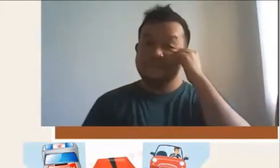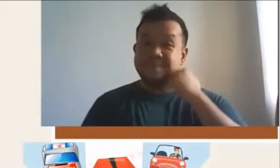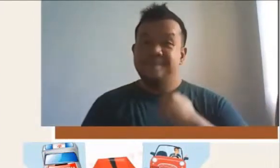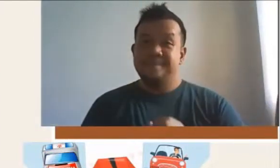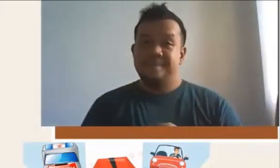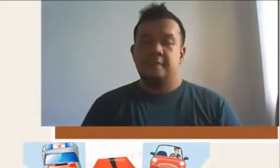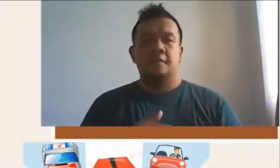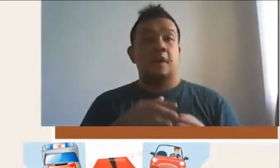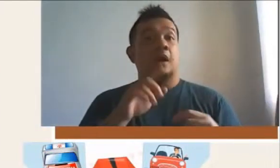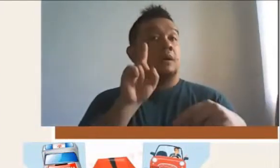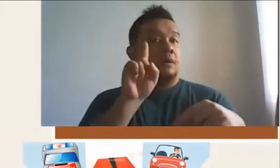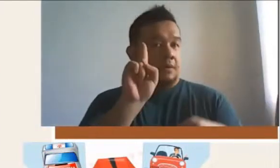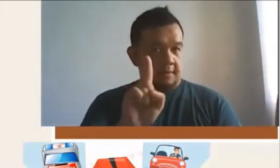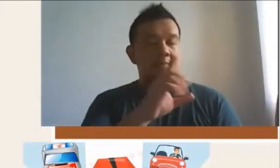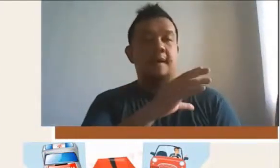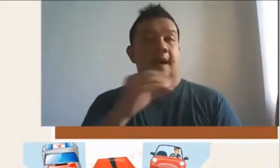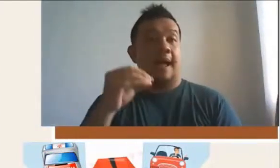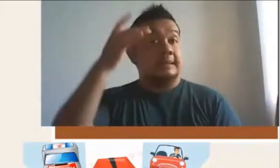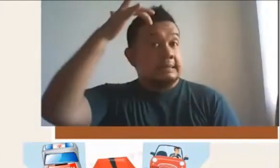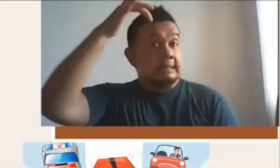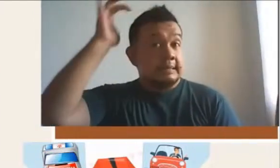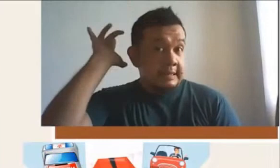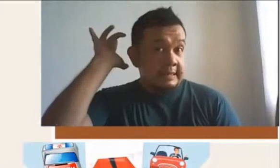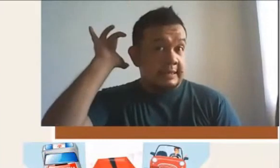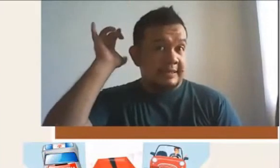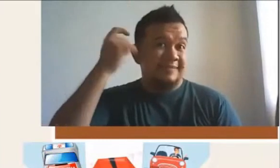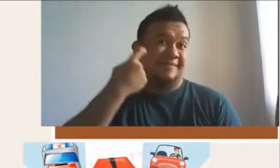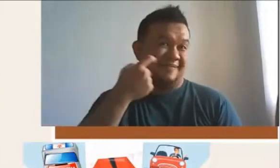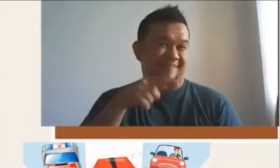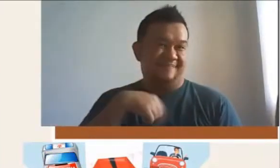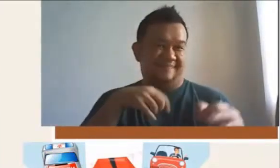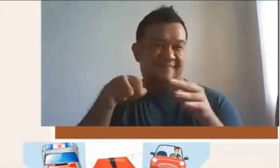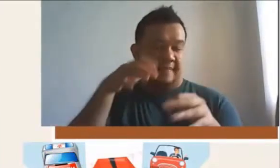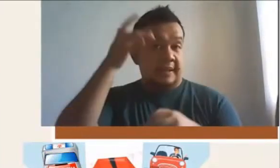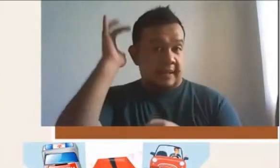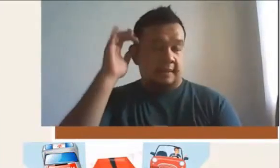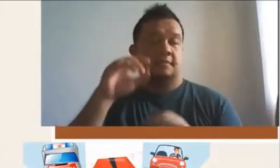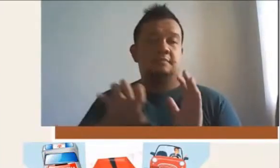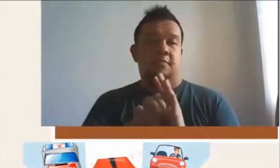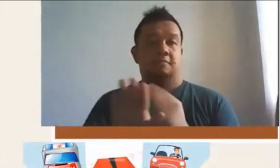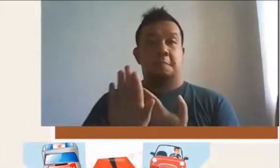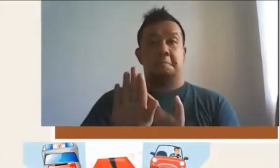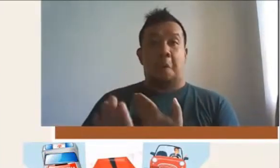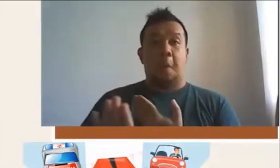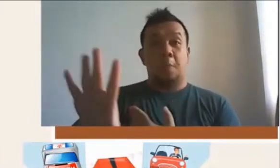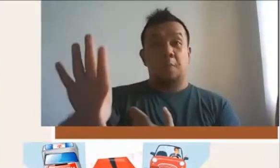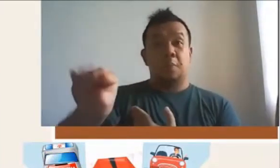yung about sa sensitivity. Pagka may bumisina, we're actually aware about that. We can